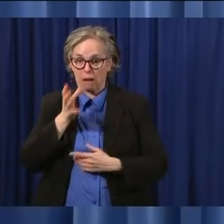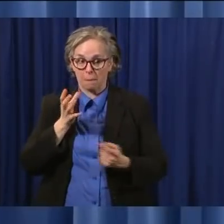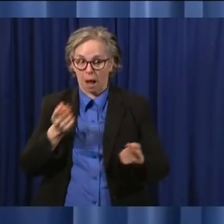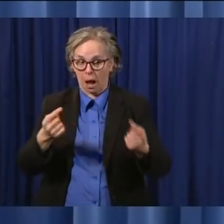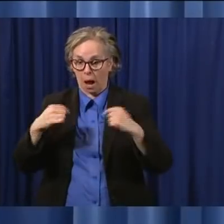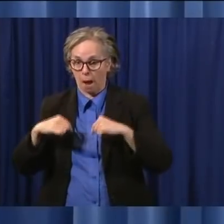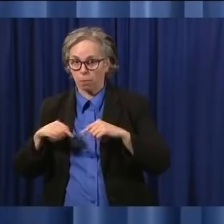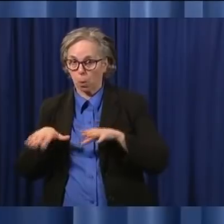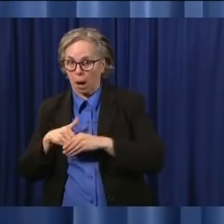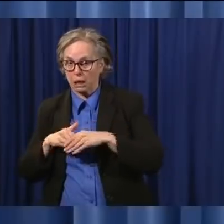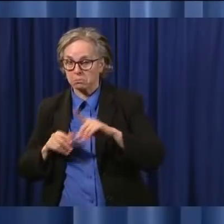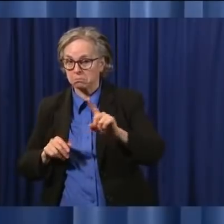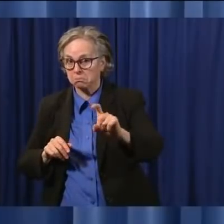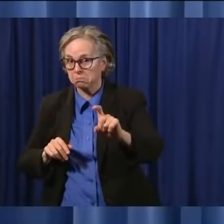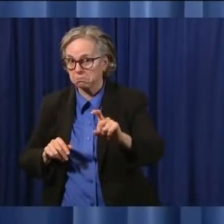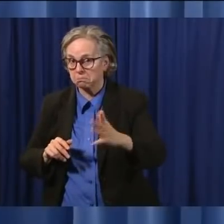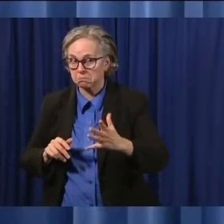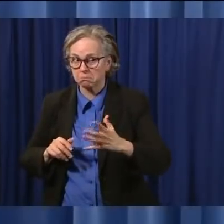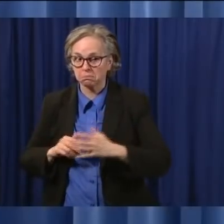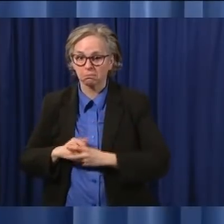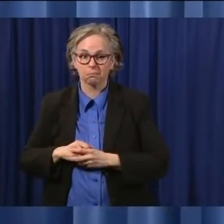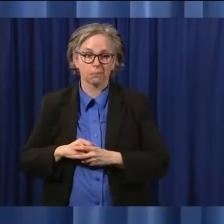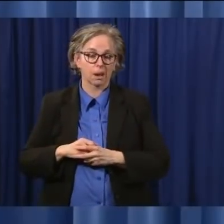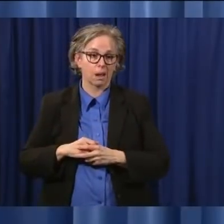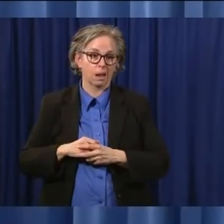at the wedding's one thing.